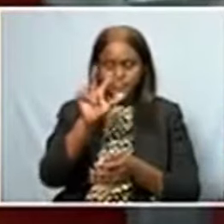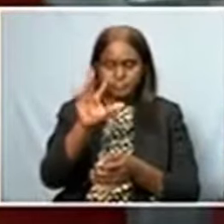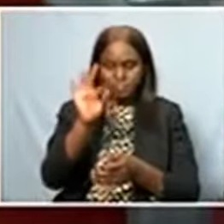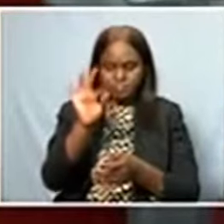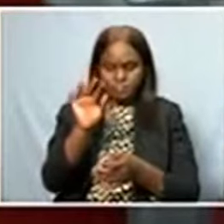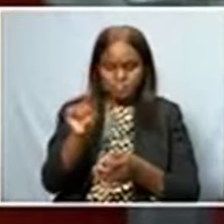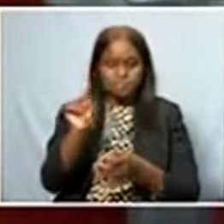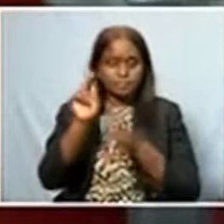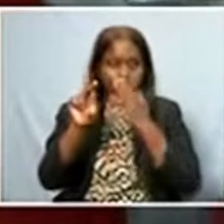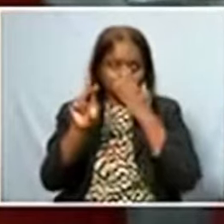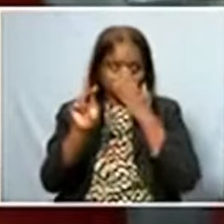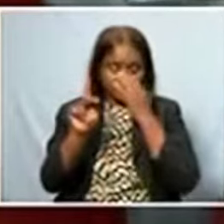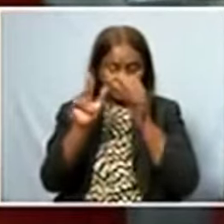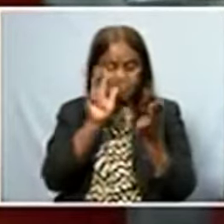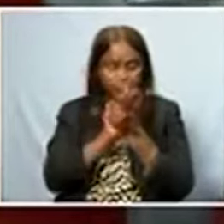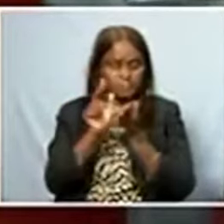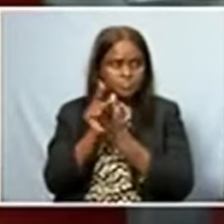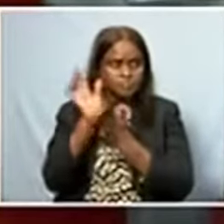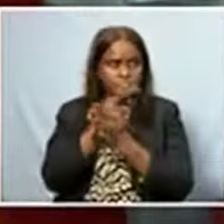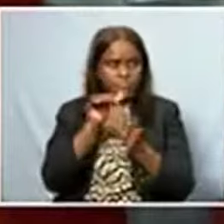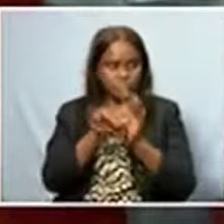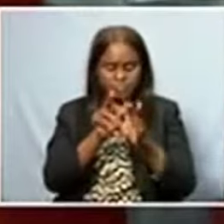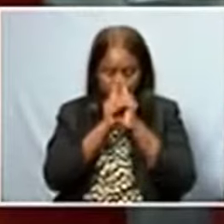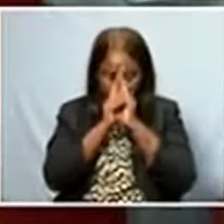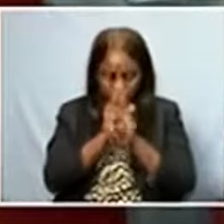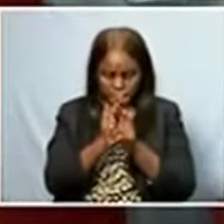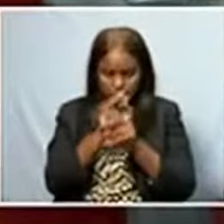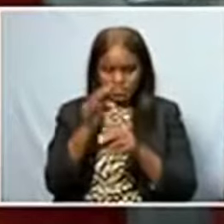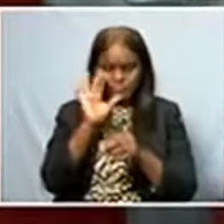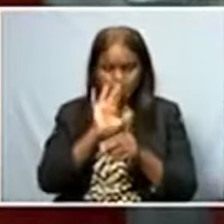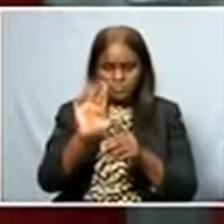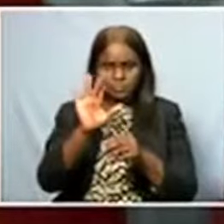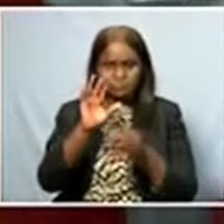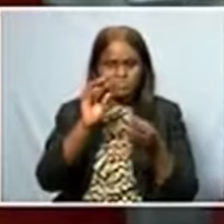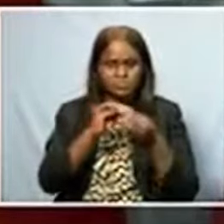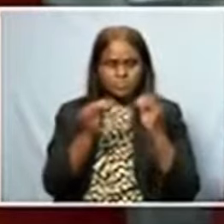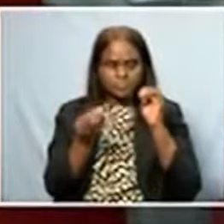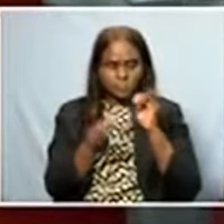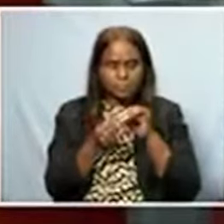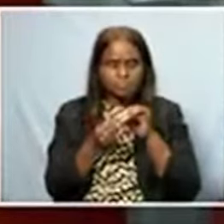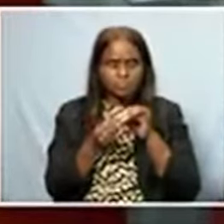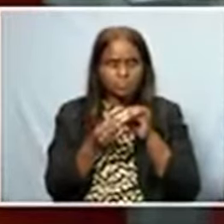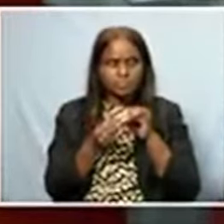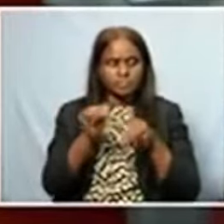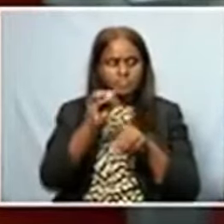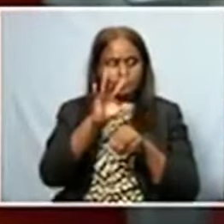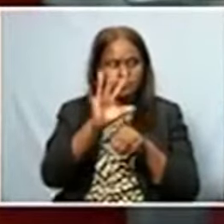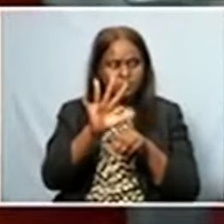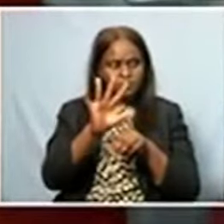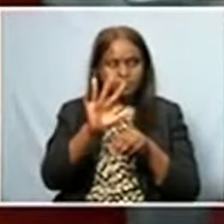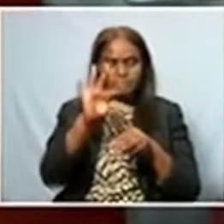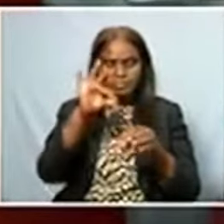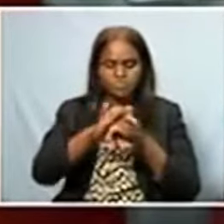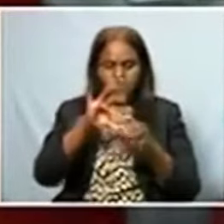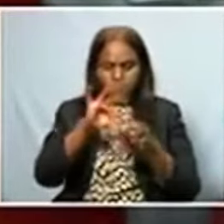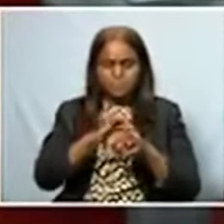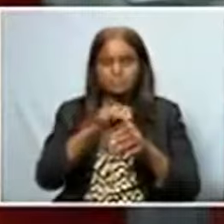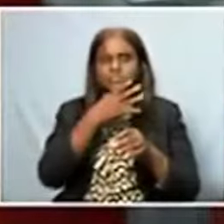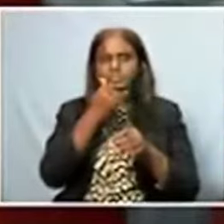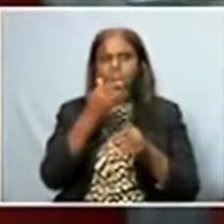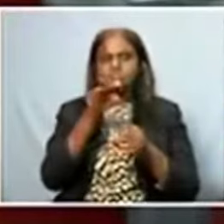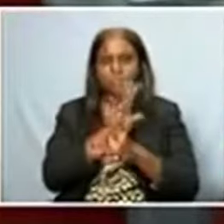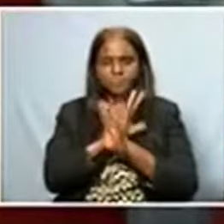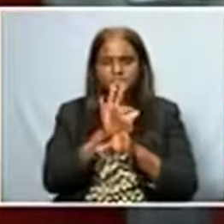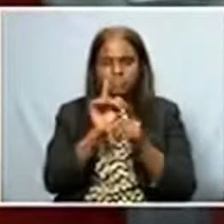1,290,475,439 kwacha, be approved in respect of Head 5, Electoral Commission of Zambia,